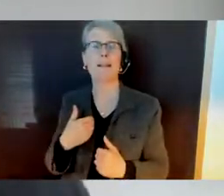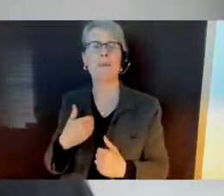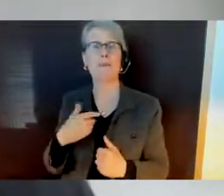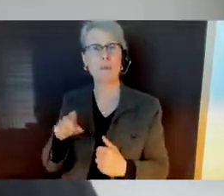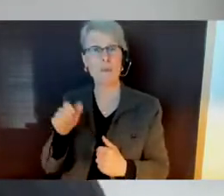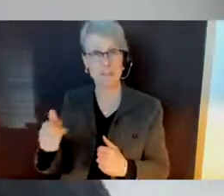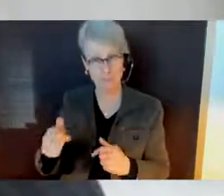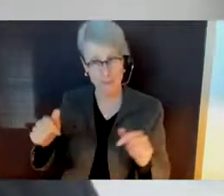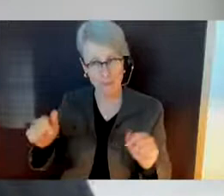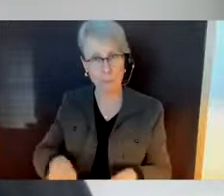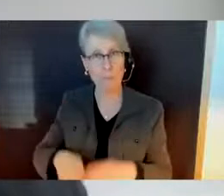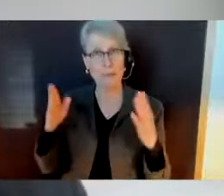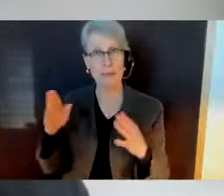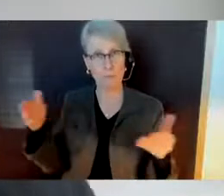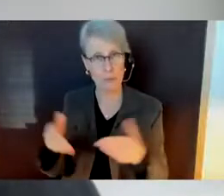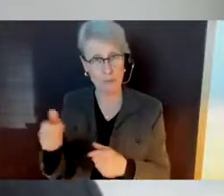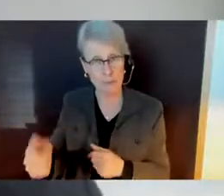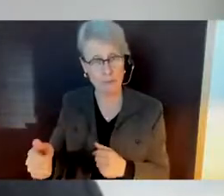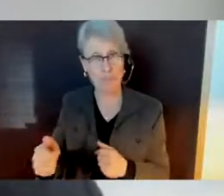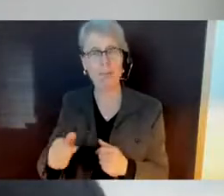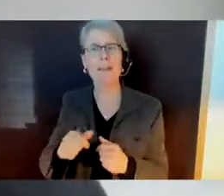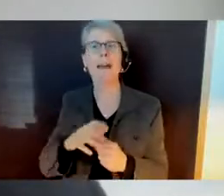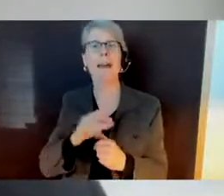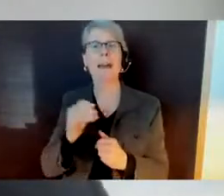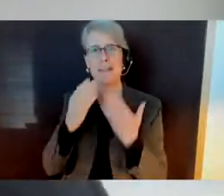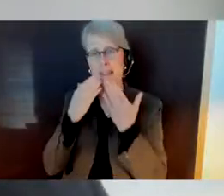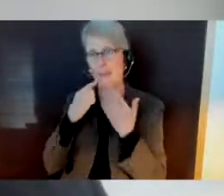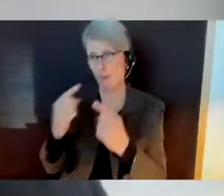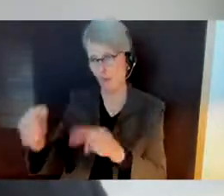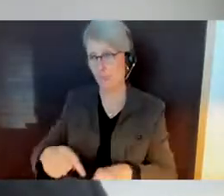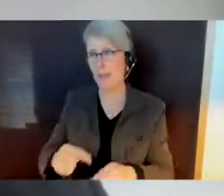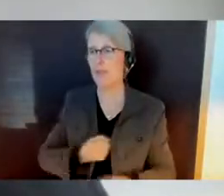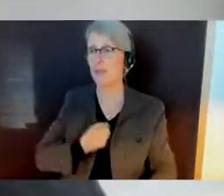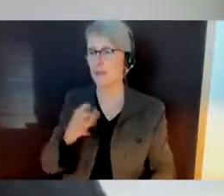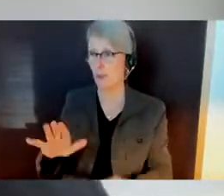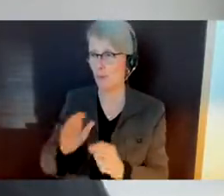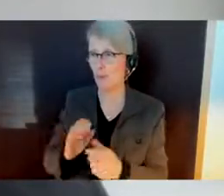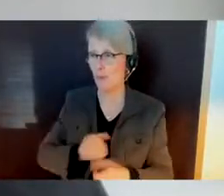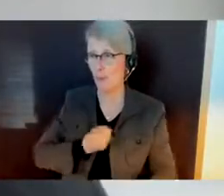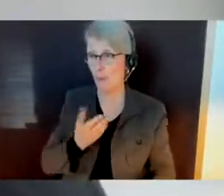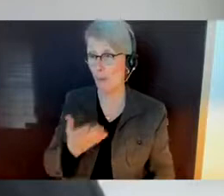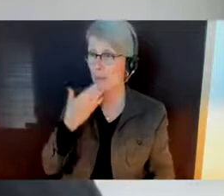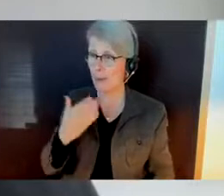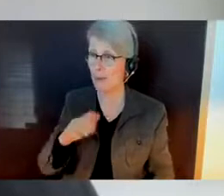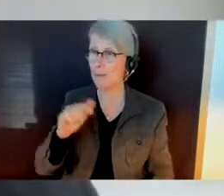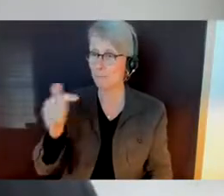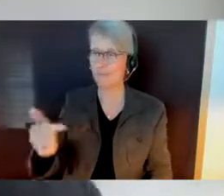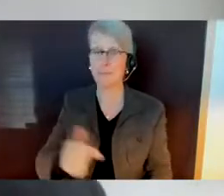Mariepierre will introduce yourself, but thank you so much for being here and for sharing. I'll pass it over to